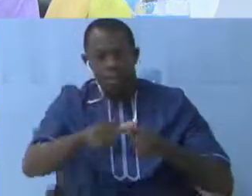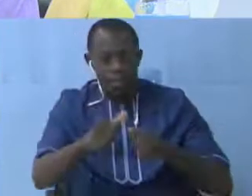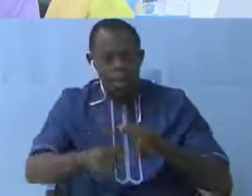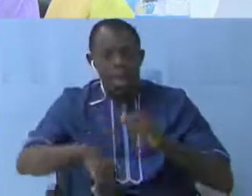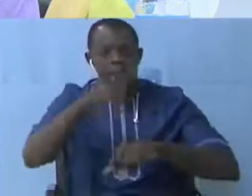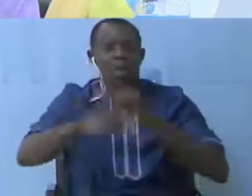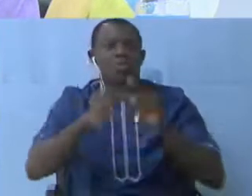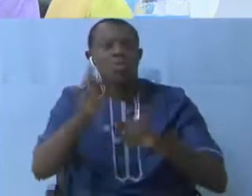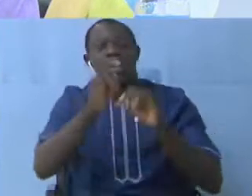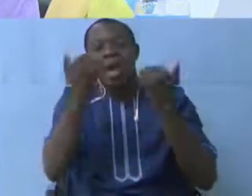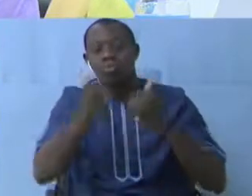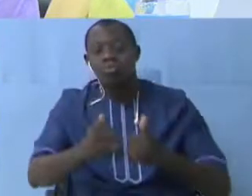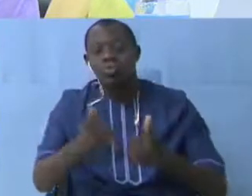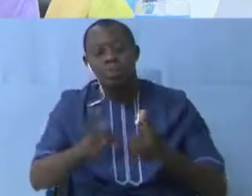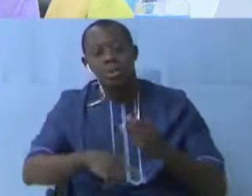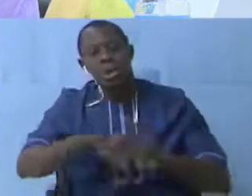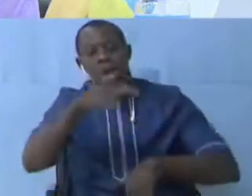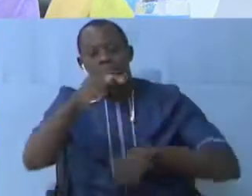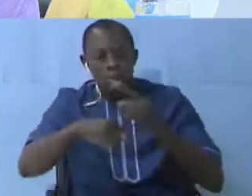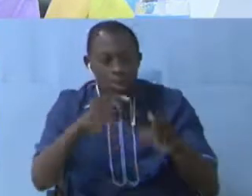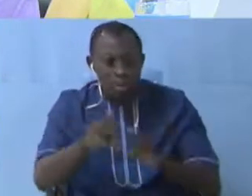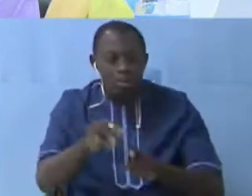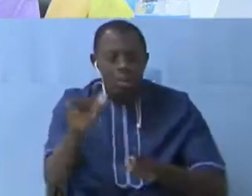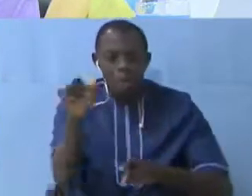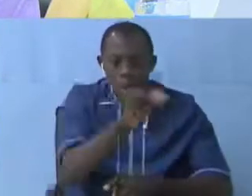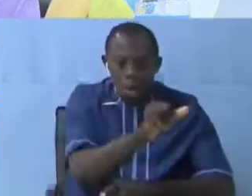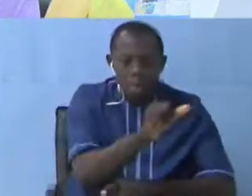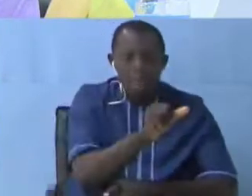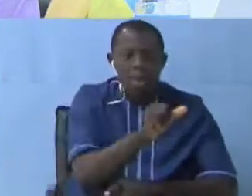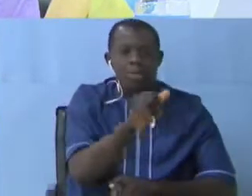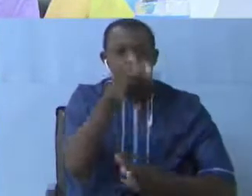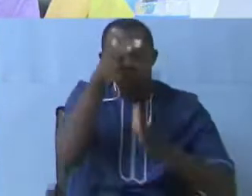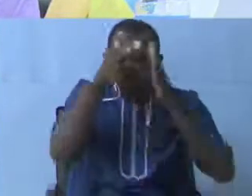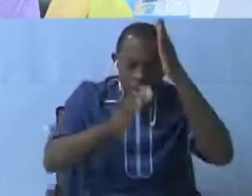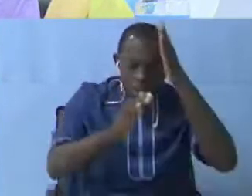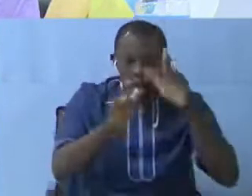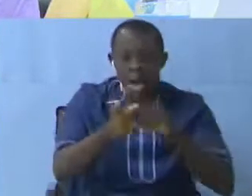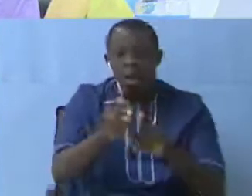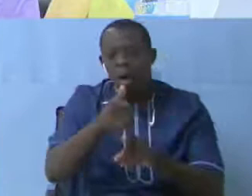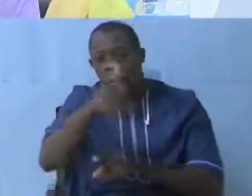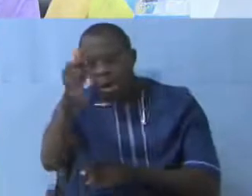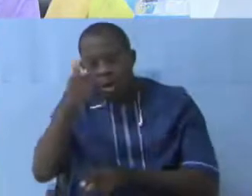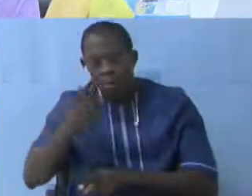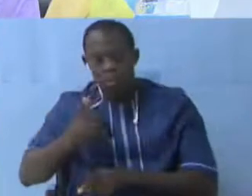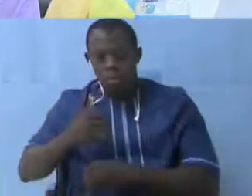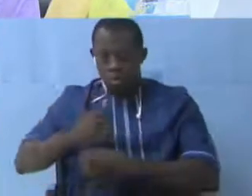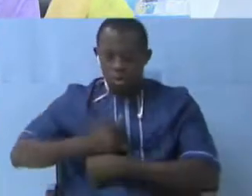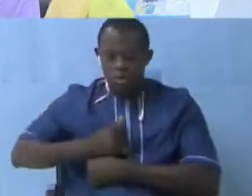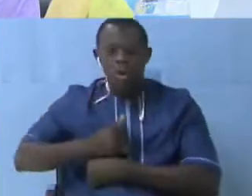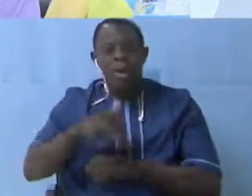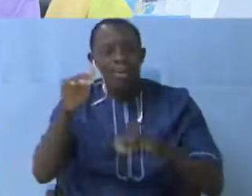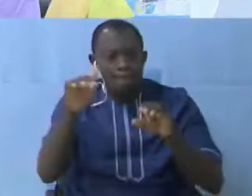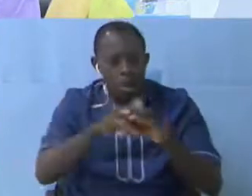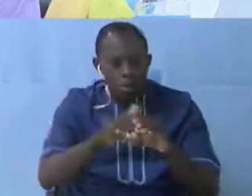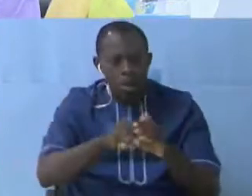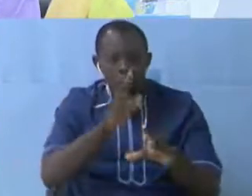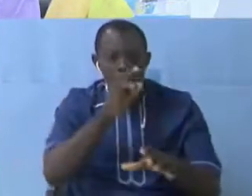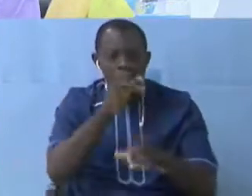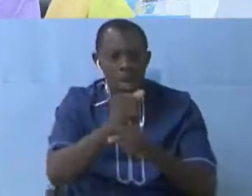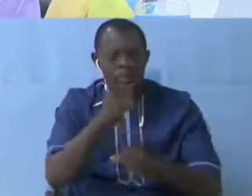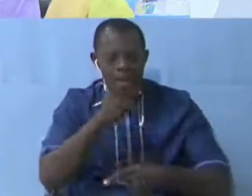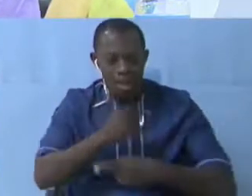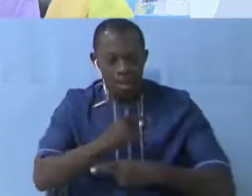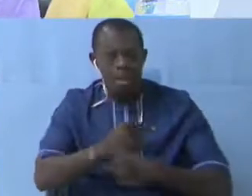of either their soldiers, their other actors, to helping Gambia to get out of the difficulties we found ourselves in the